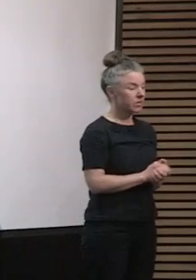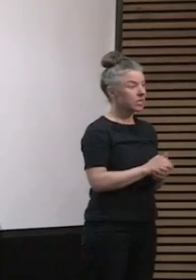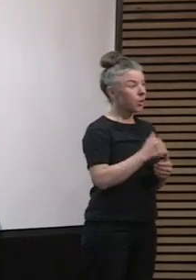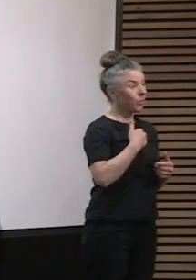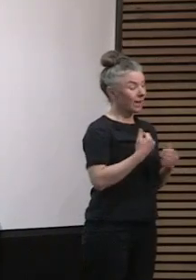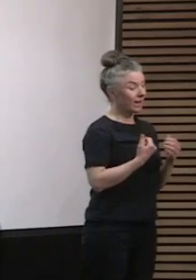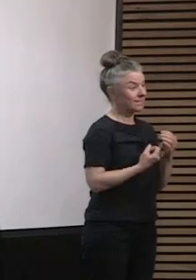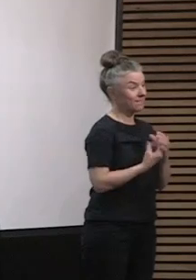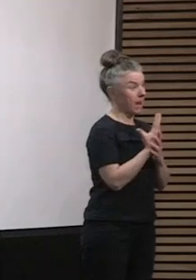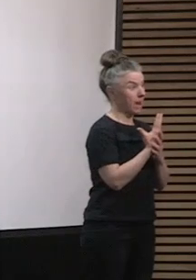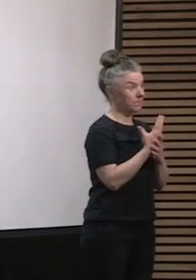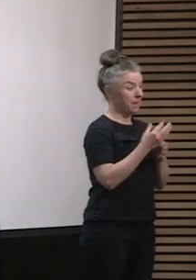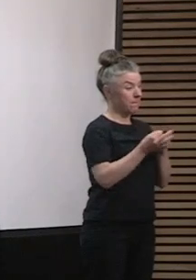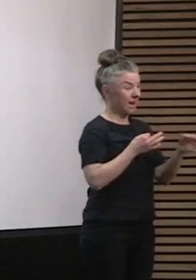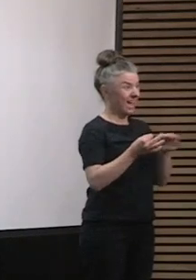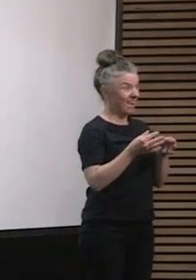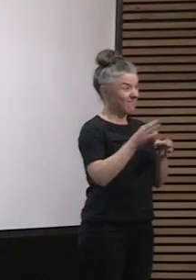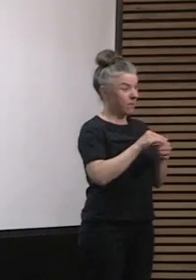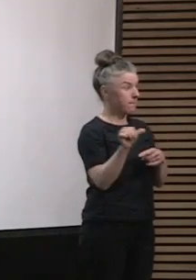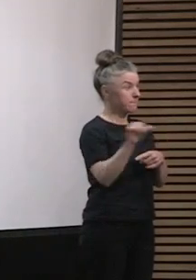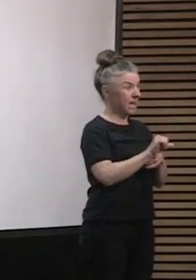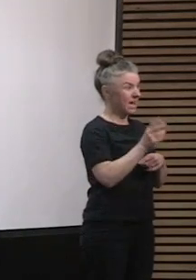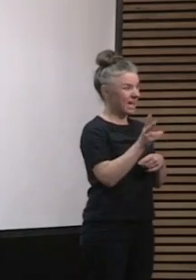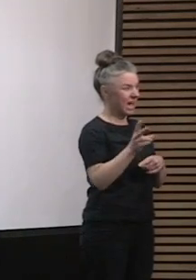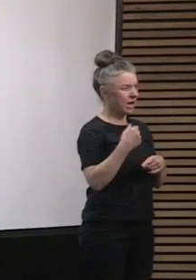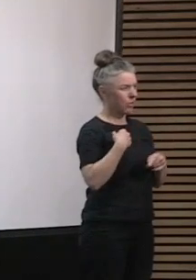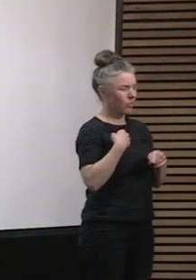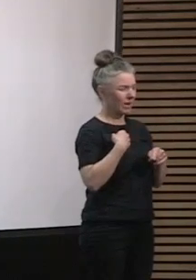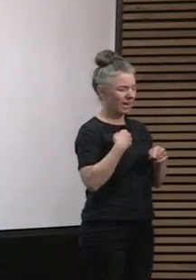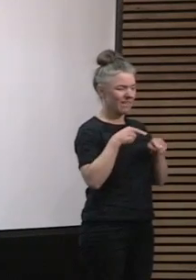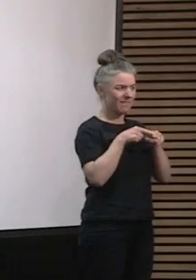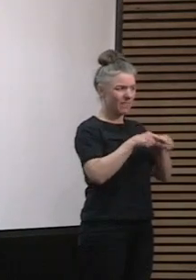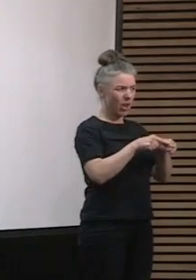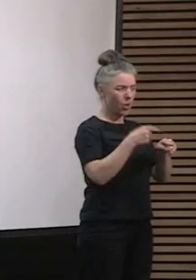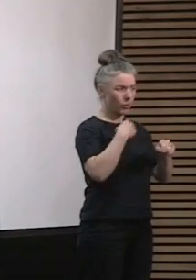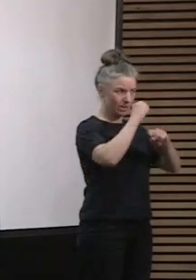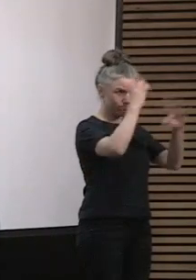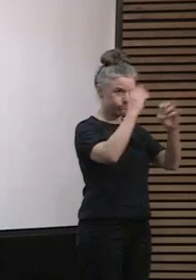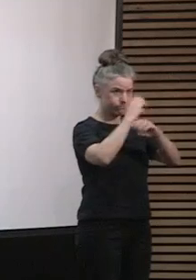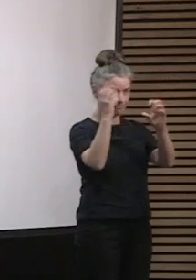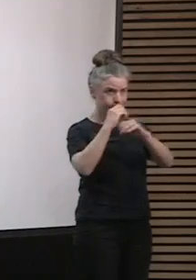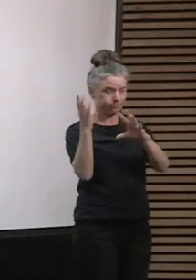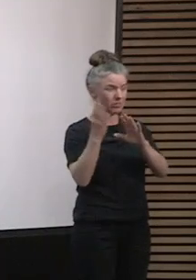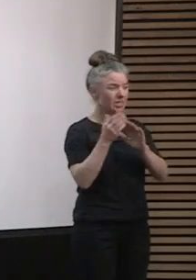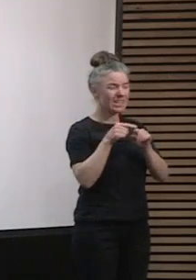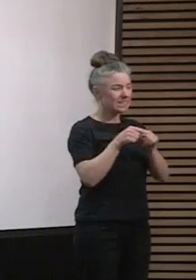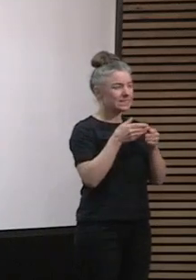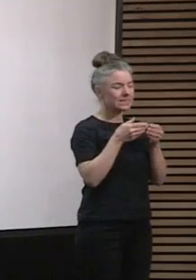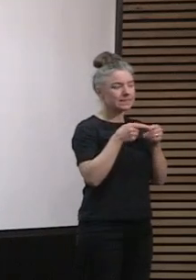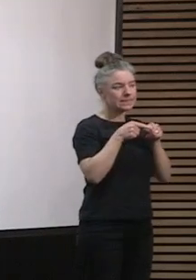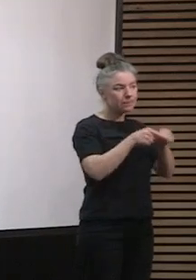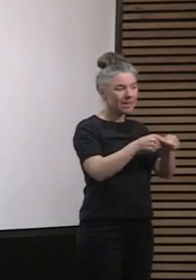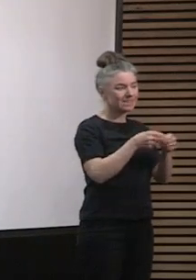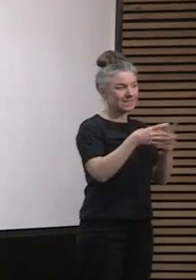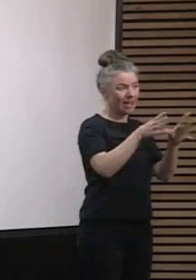it was based on a range of different scenarios, because it ultimately will come down to what you're experiencing, where the chain begins,